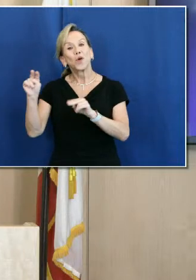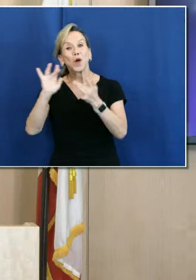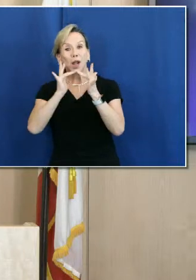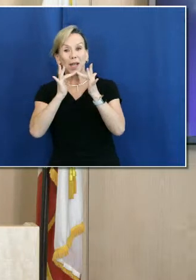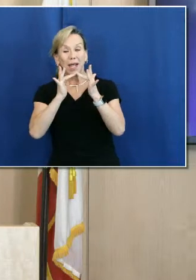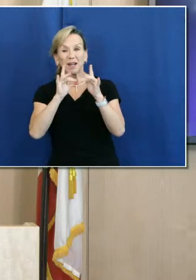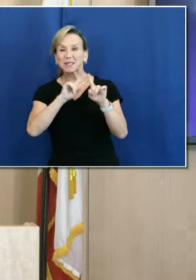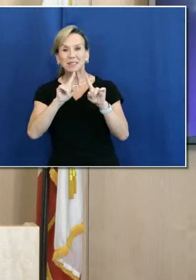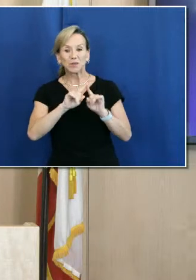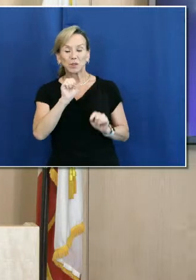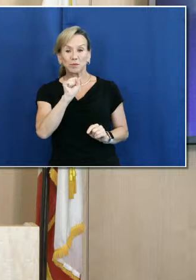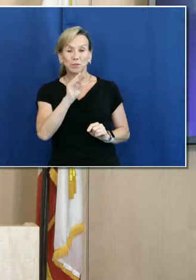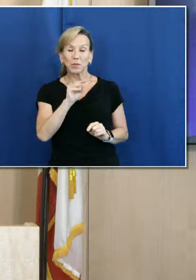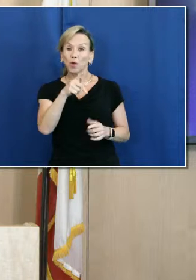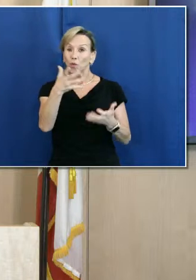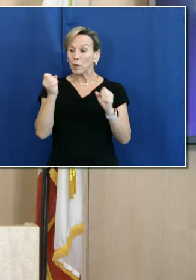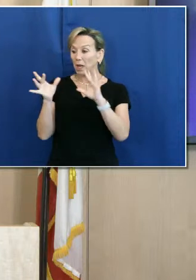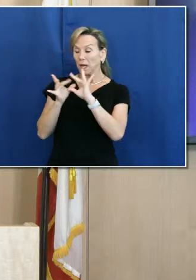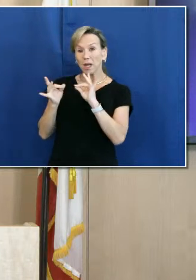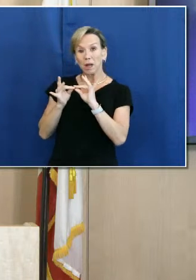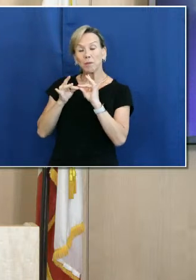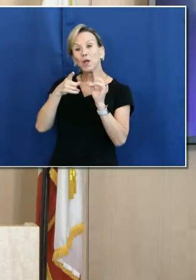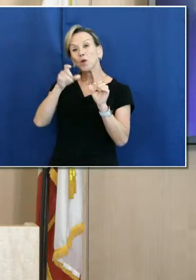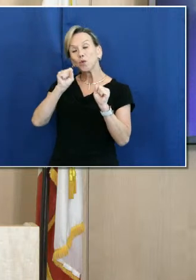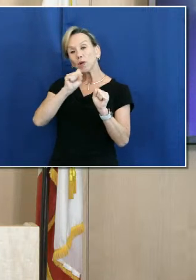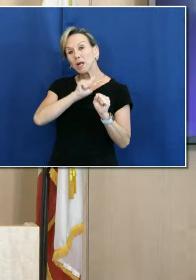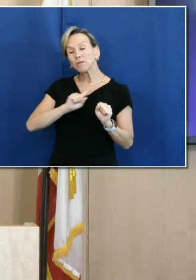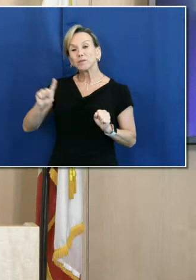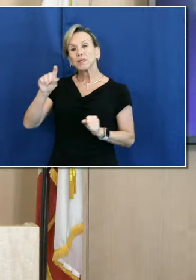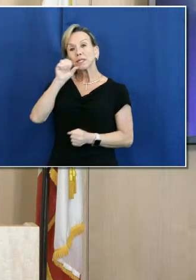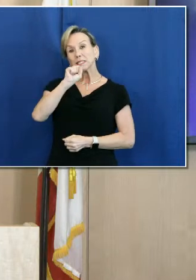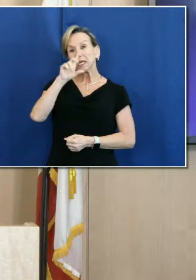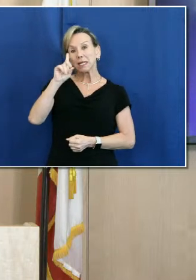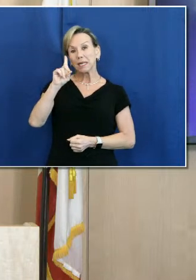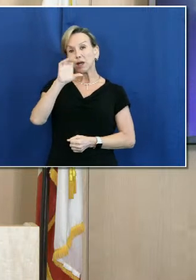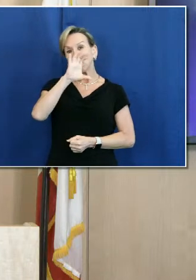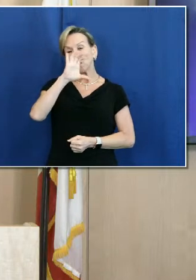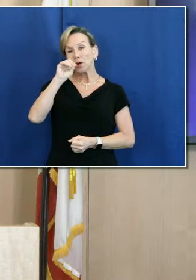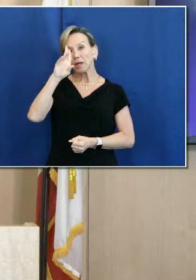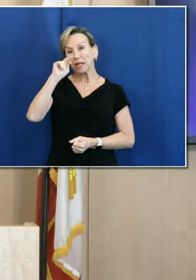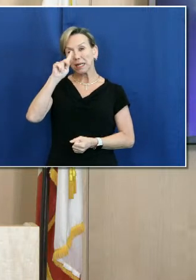or you can comment through the county's website at